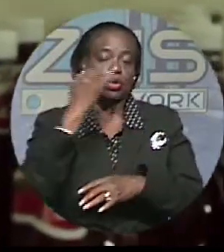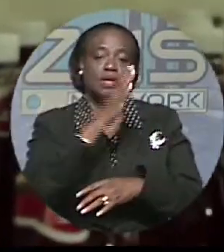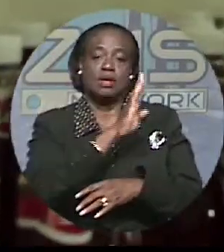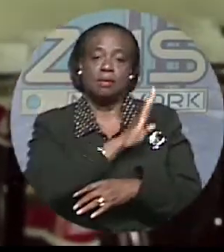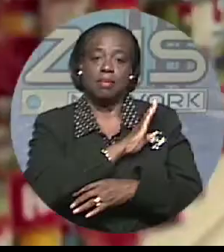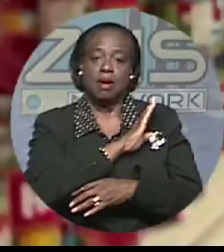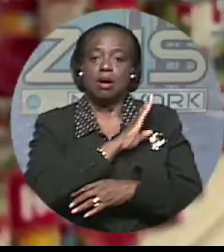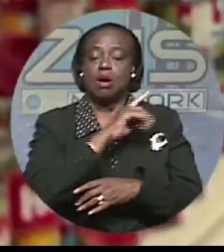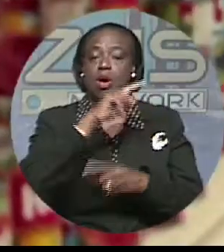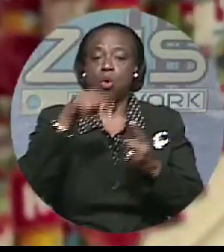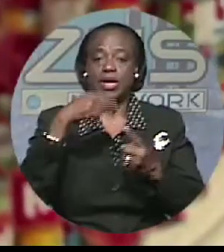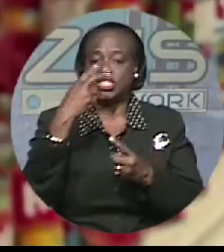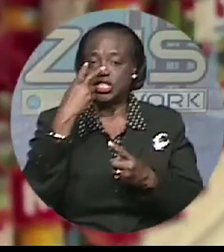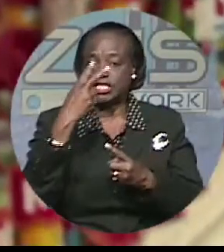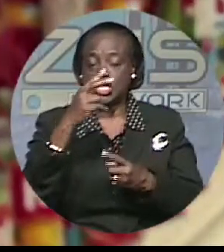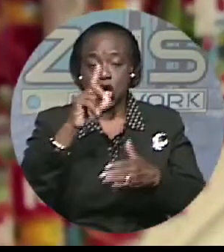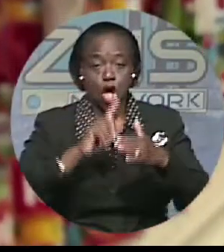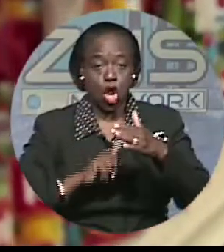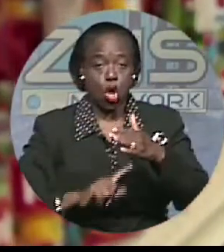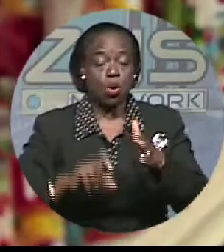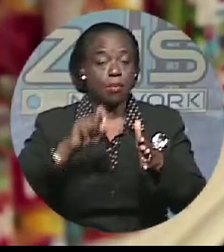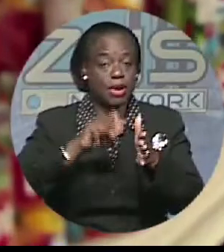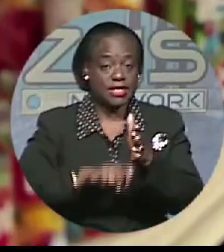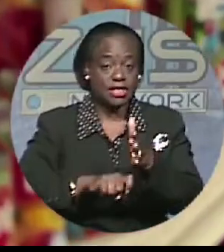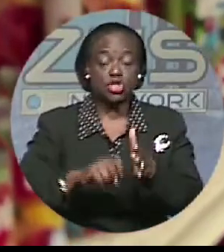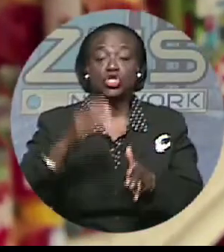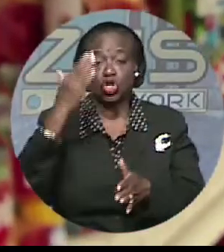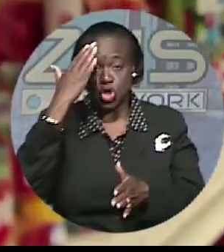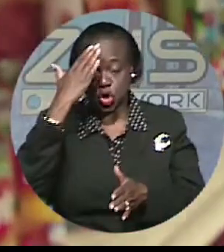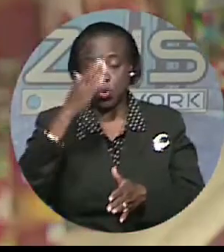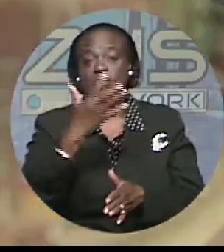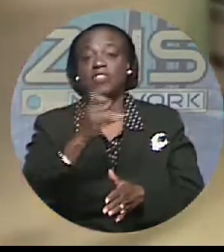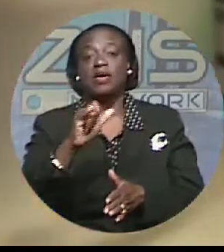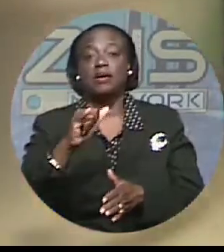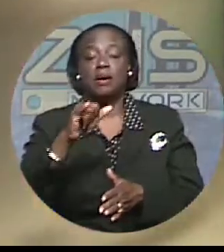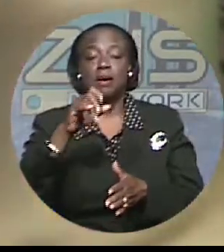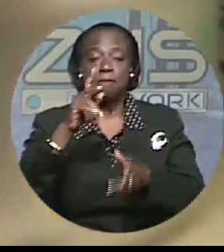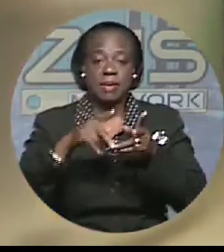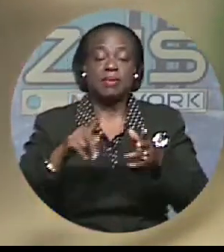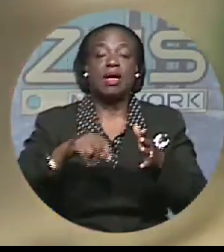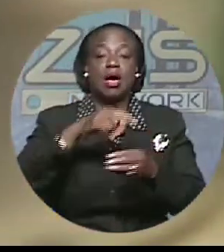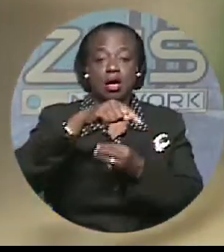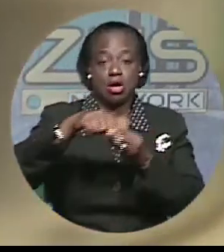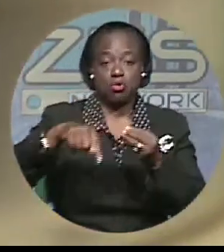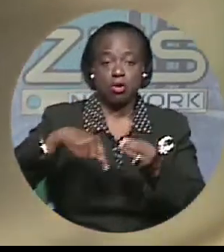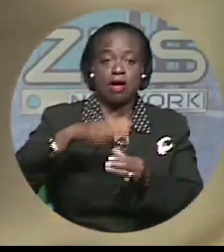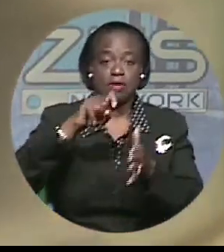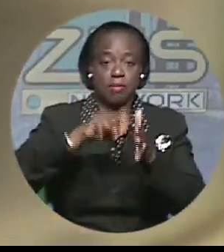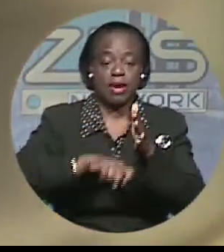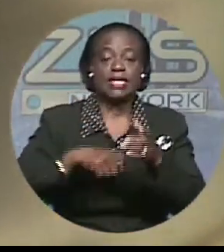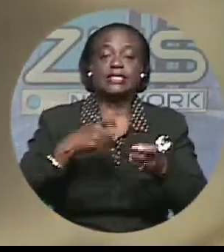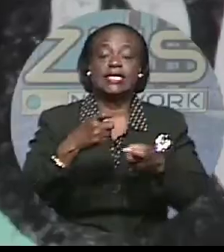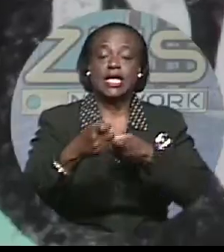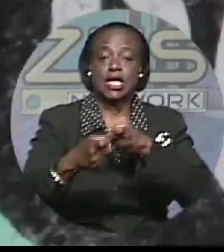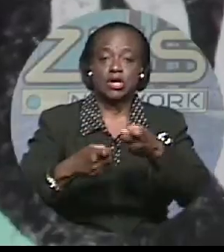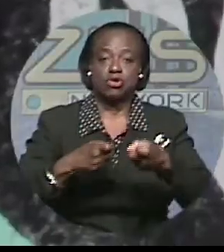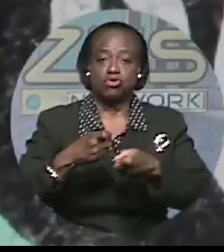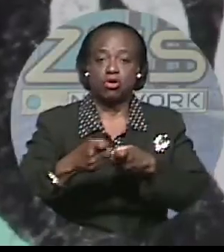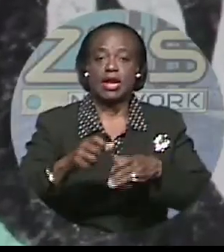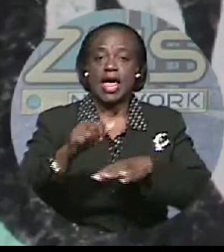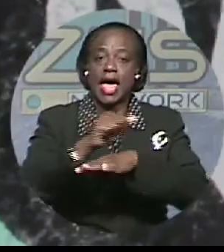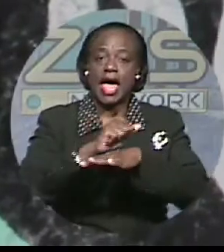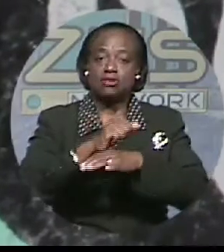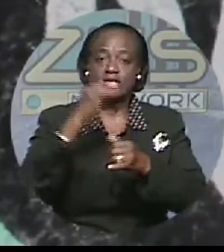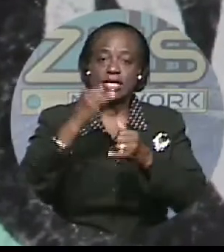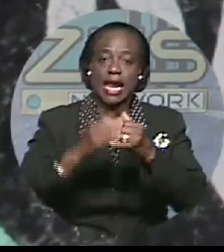on the shelves, she knows the price control inspectors are around. While in North Andros last week, chairman of the Price Control Board,